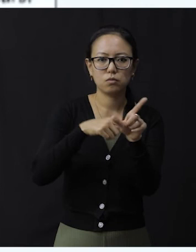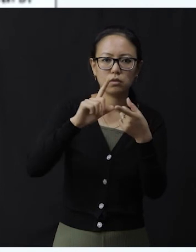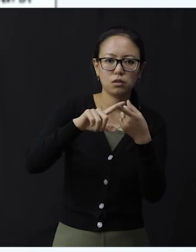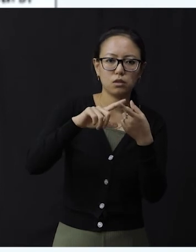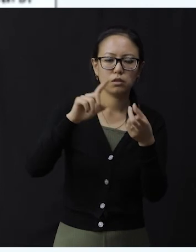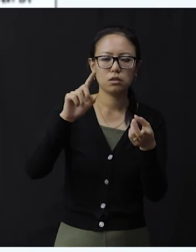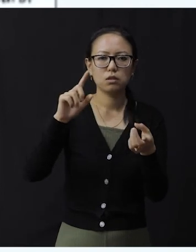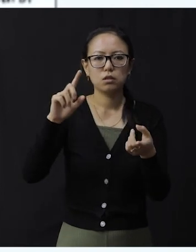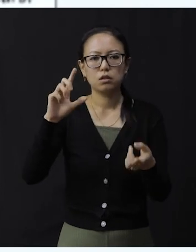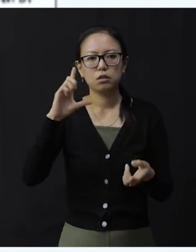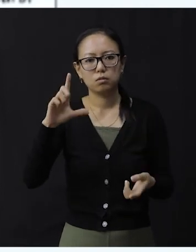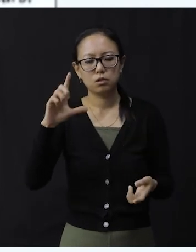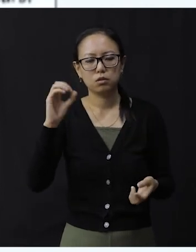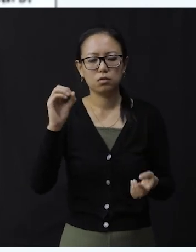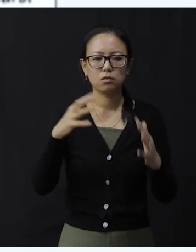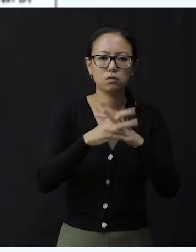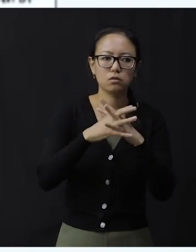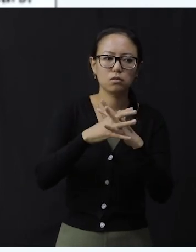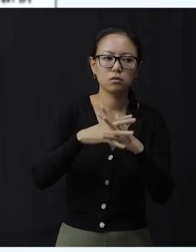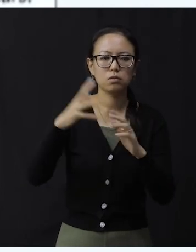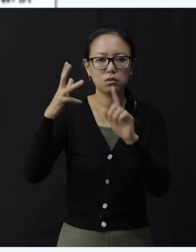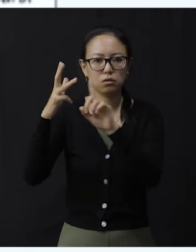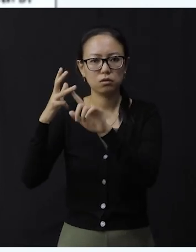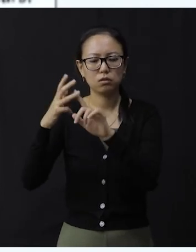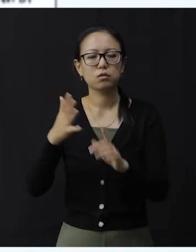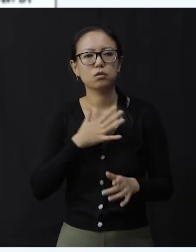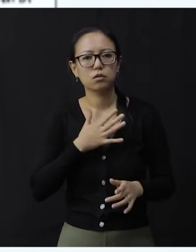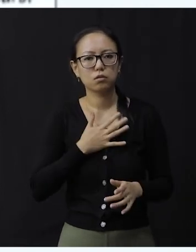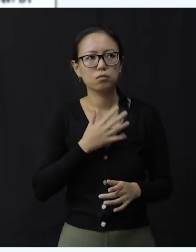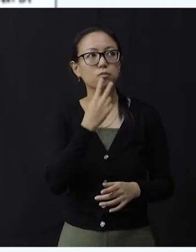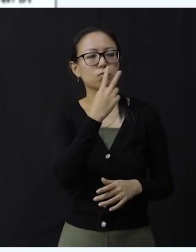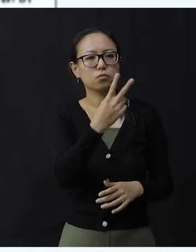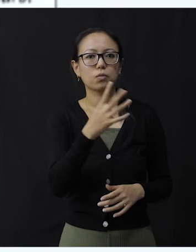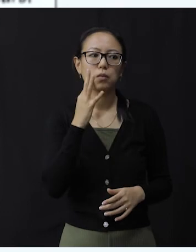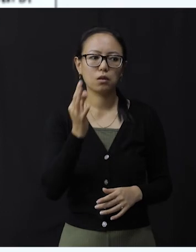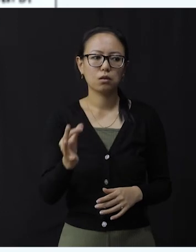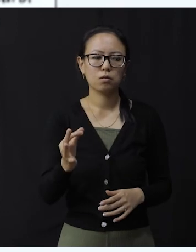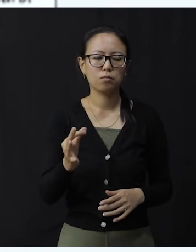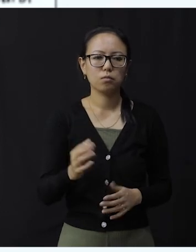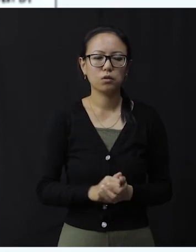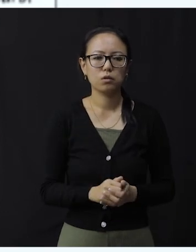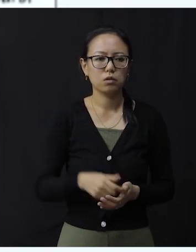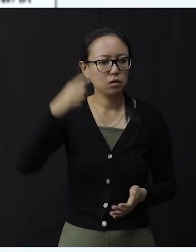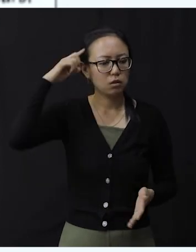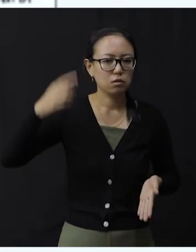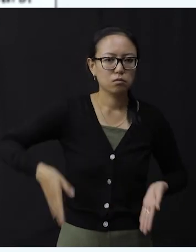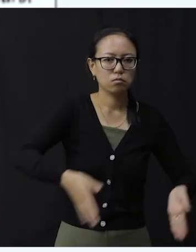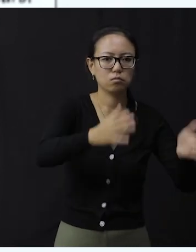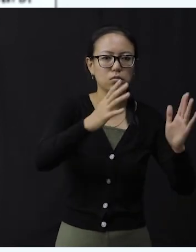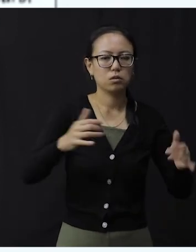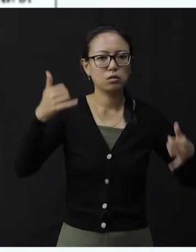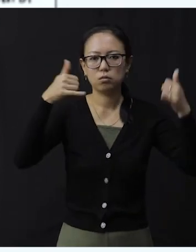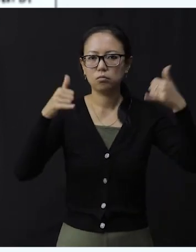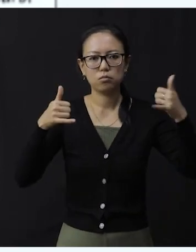clear. And we should also obey the traffic signals, and we should not play or run on the road, and we